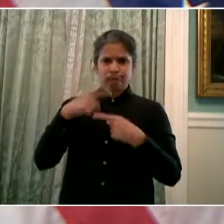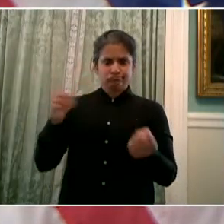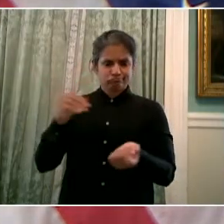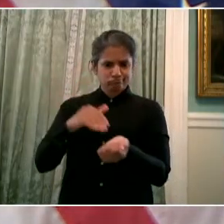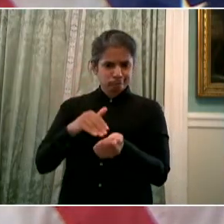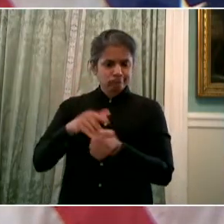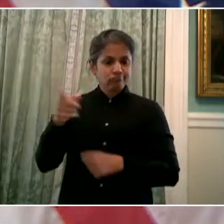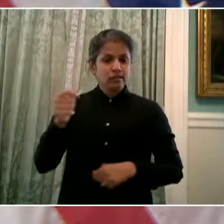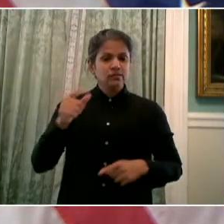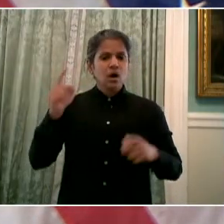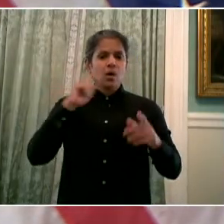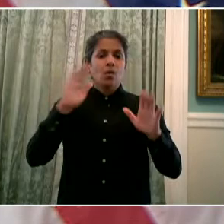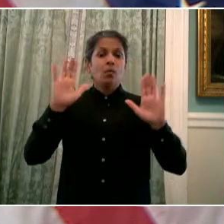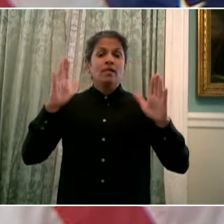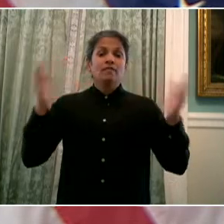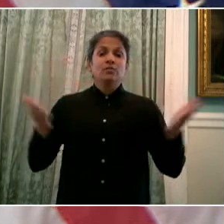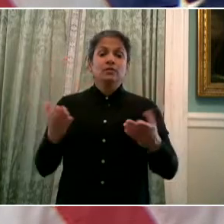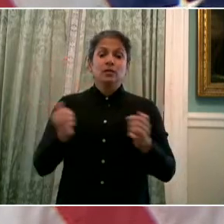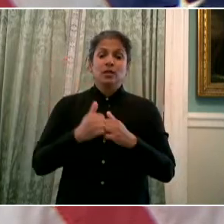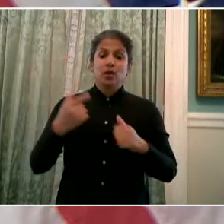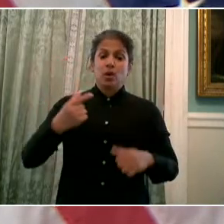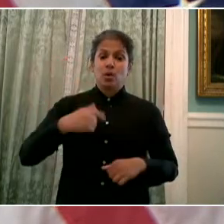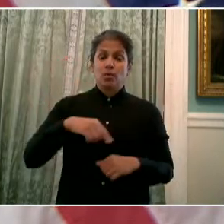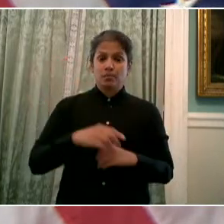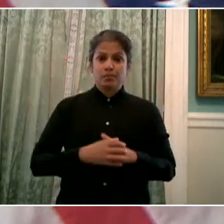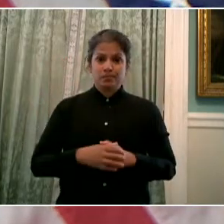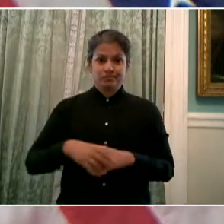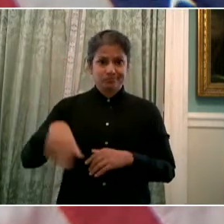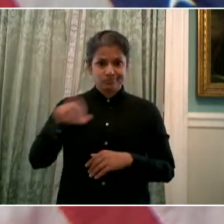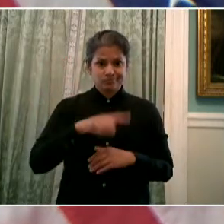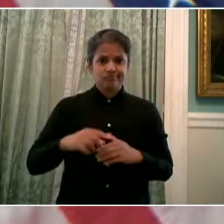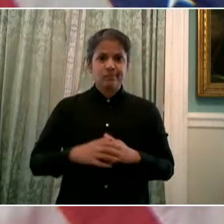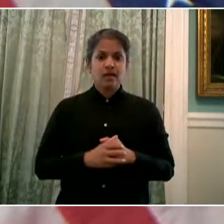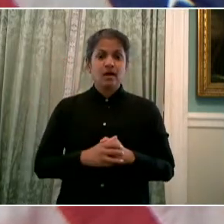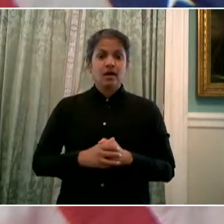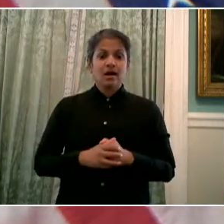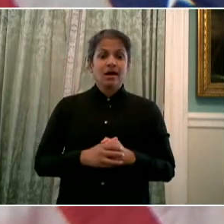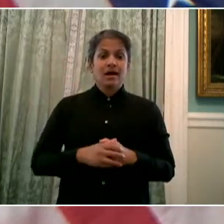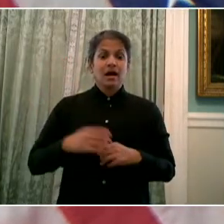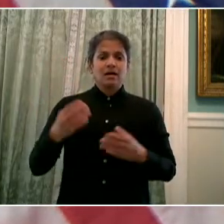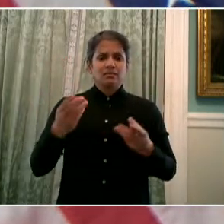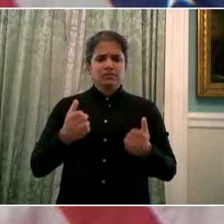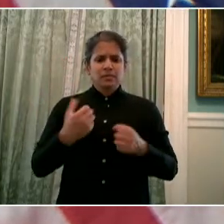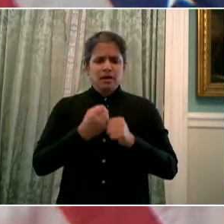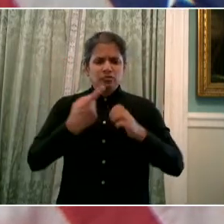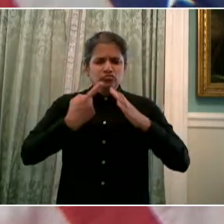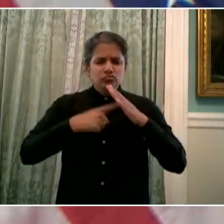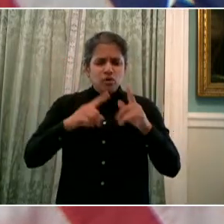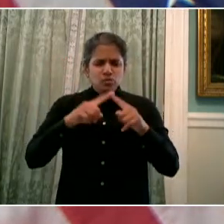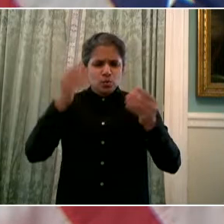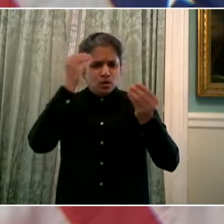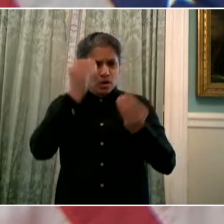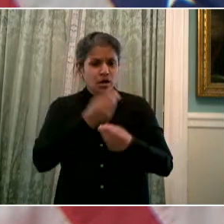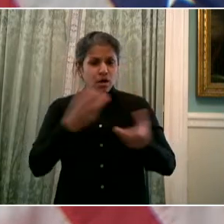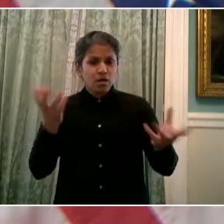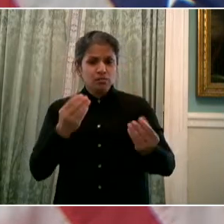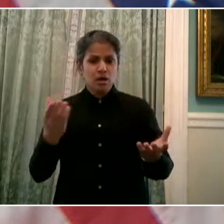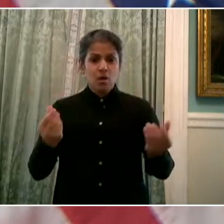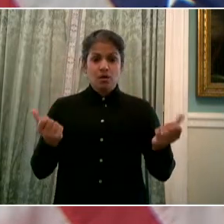Fasson and our fellow colleagues. So first off, just want to start by saying, we're with our Canadian neighbors to the